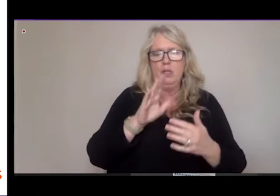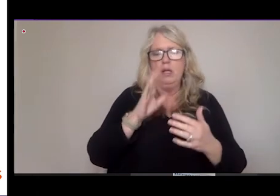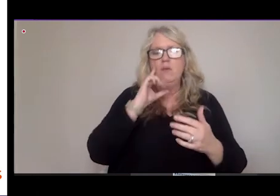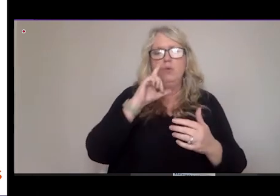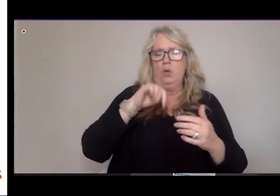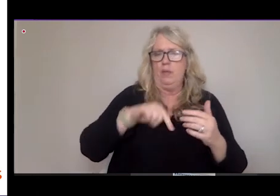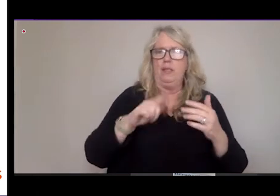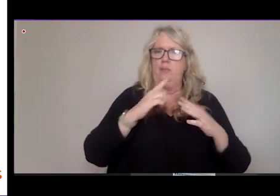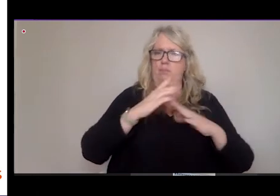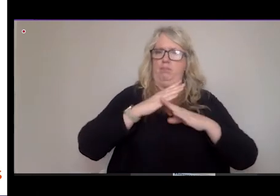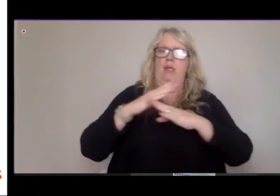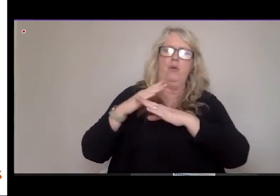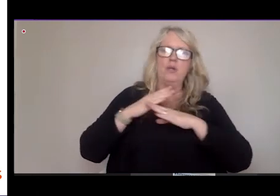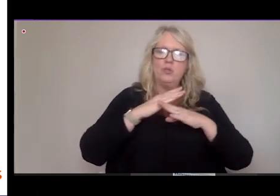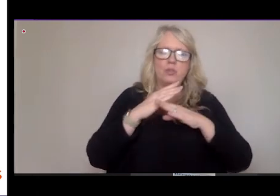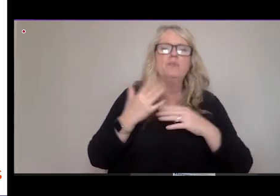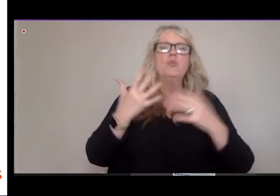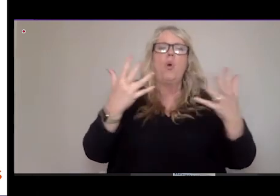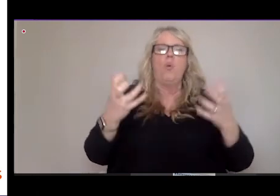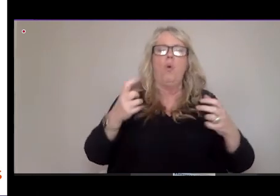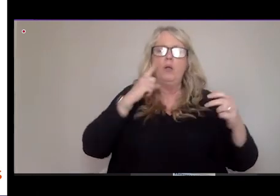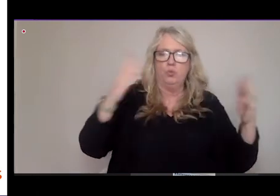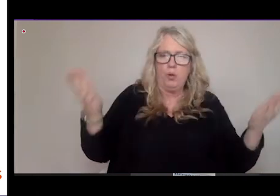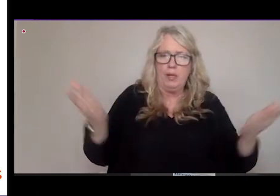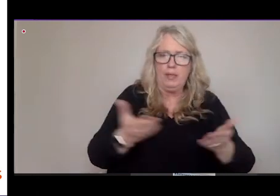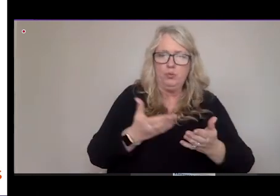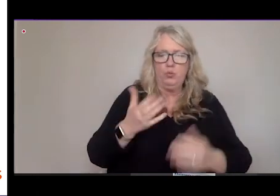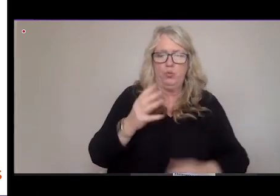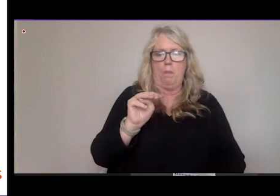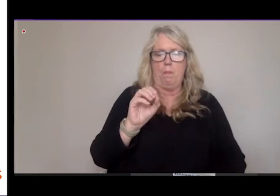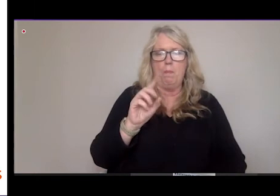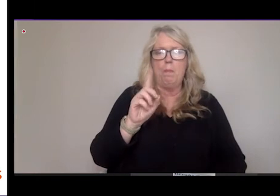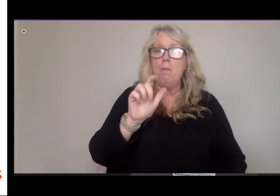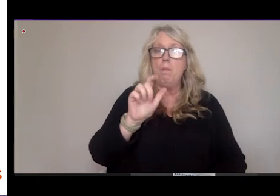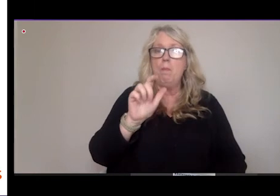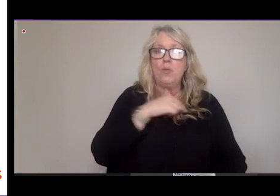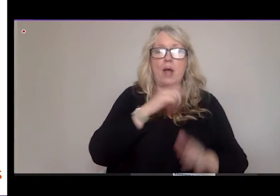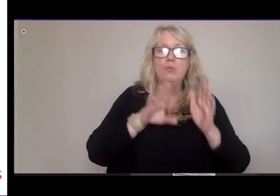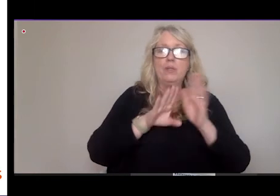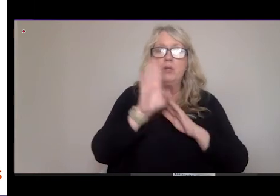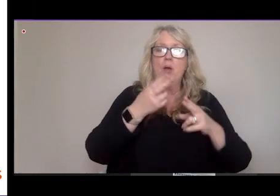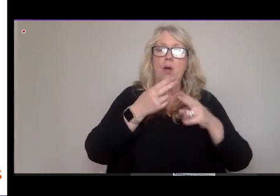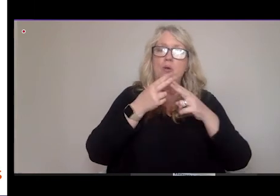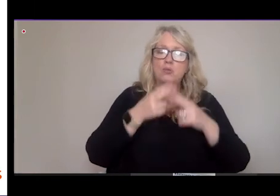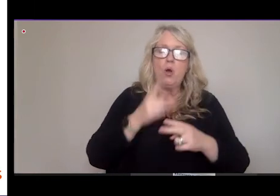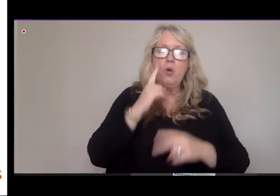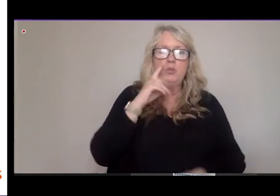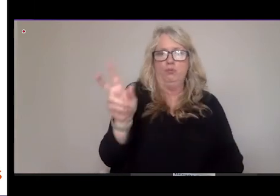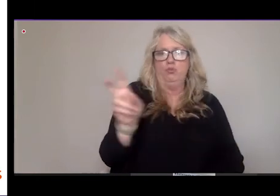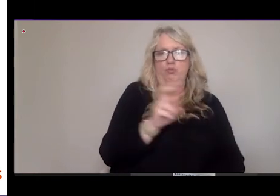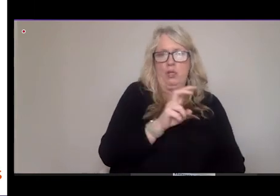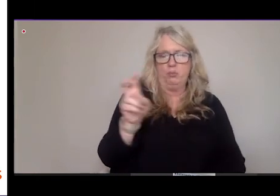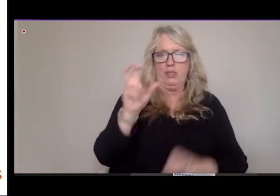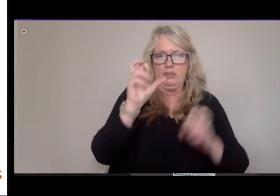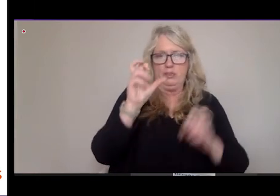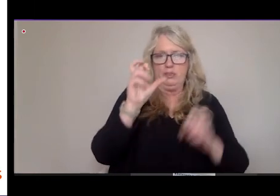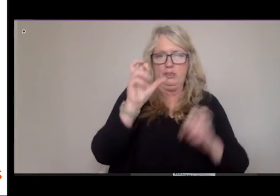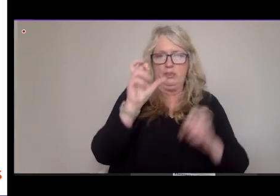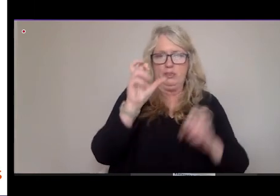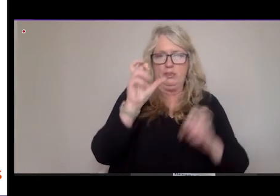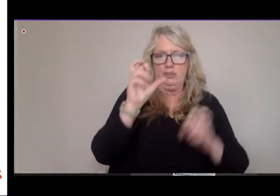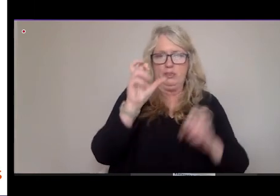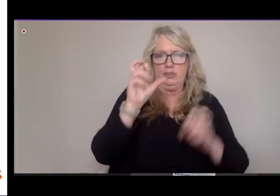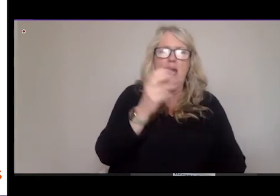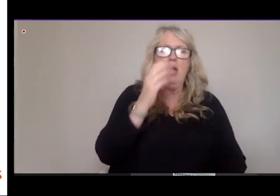we address these transportation barriers? And I want to introduce you to a model that we developed called